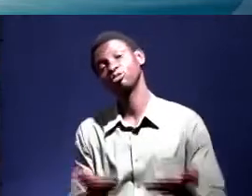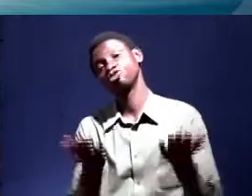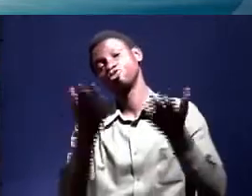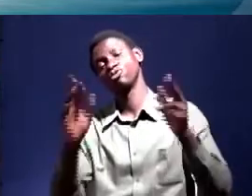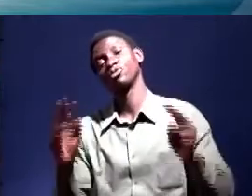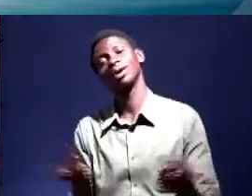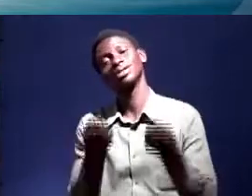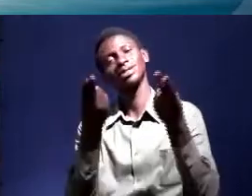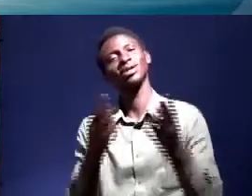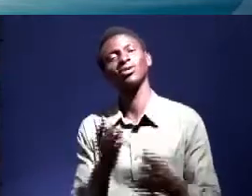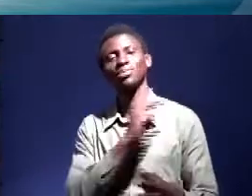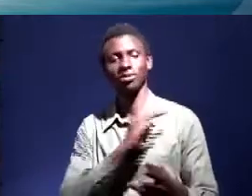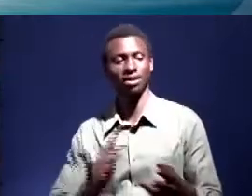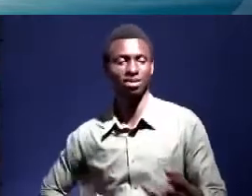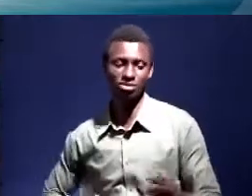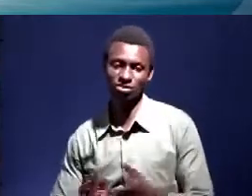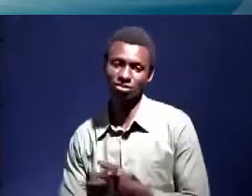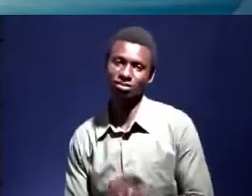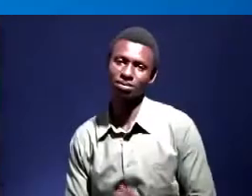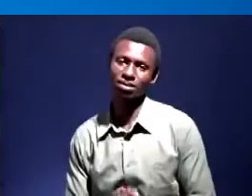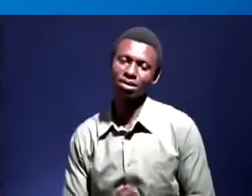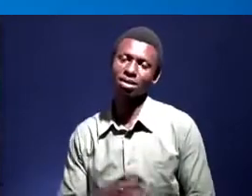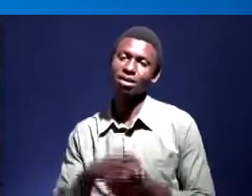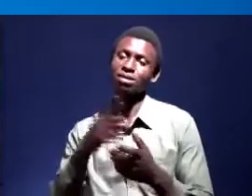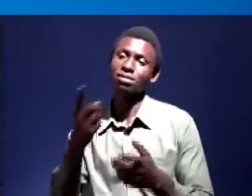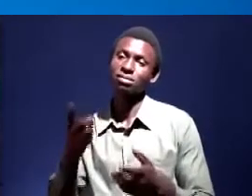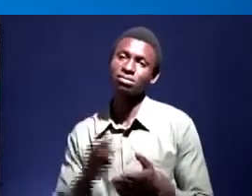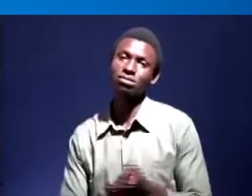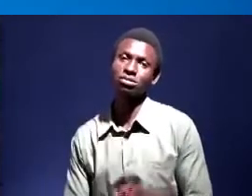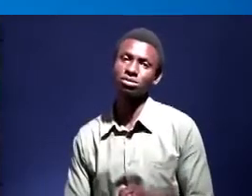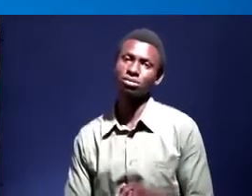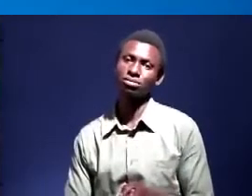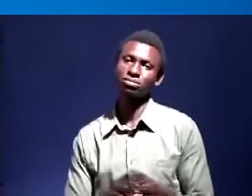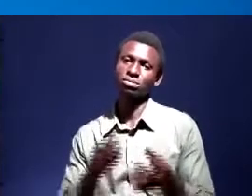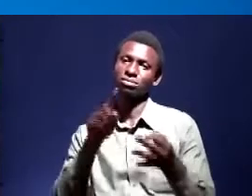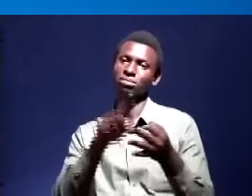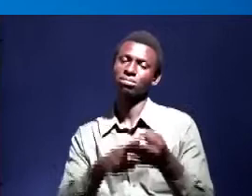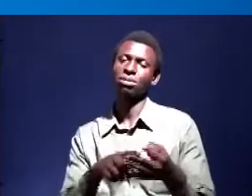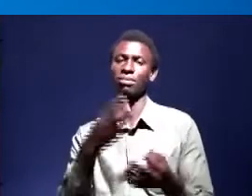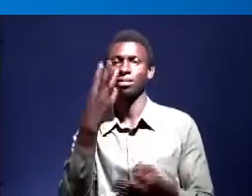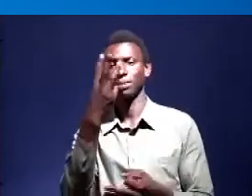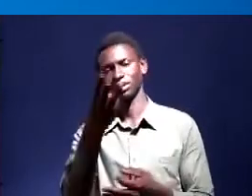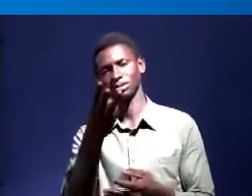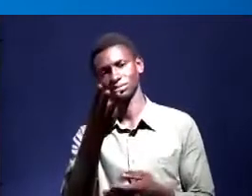So three things about baptism. We die to the old sinful way.